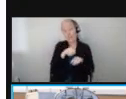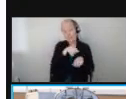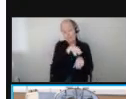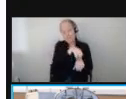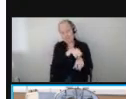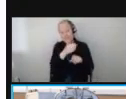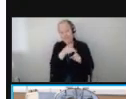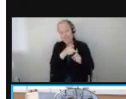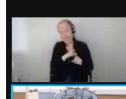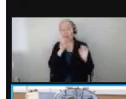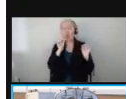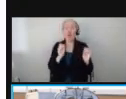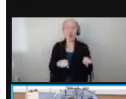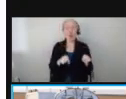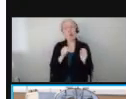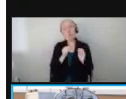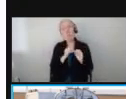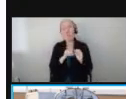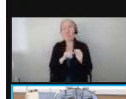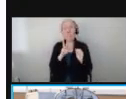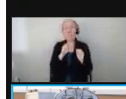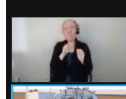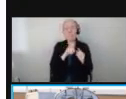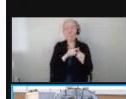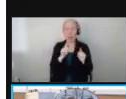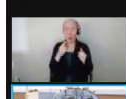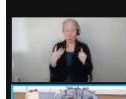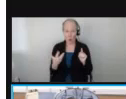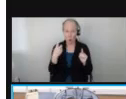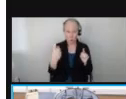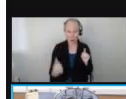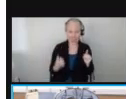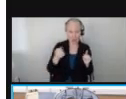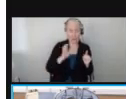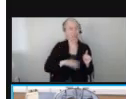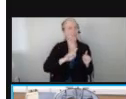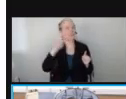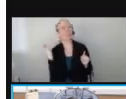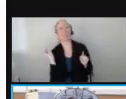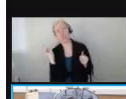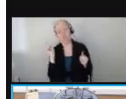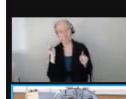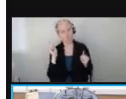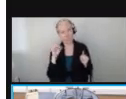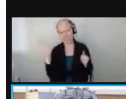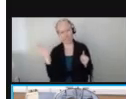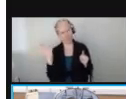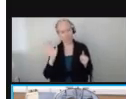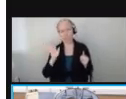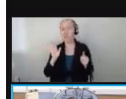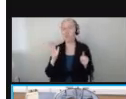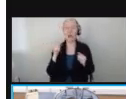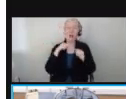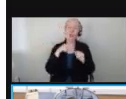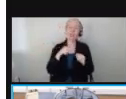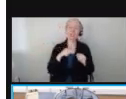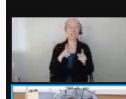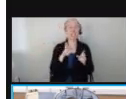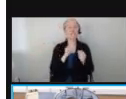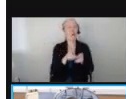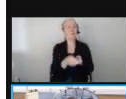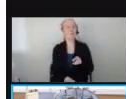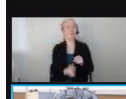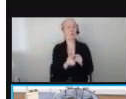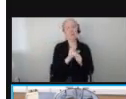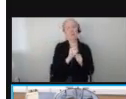talking a year, then that's a different vehicle than what we're working on right now. This is just for sort of the Skylab durations, 30 days, maybe